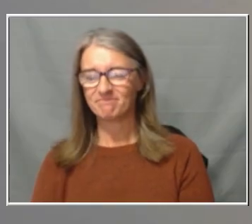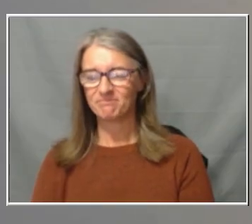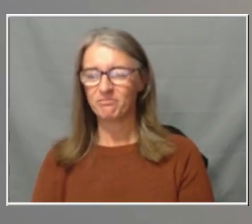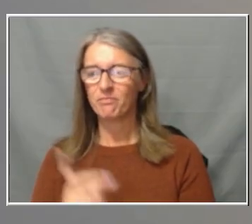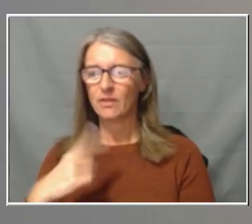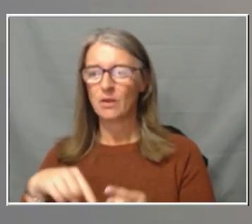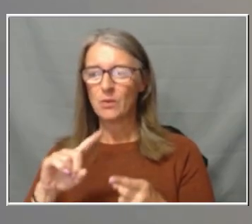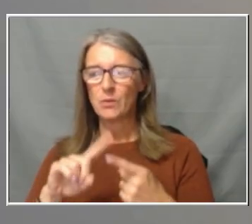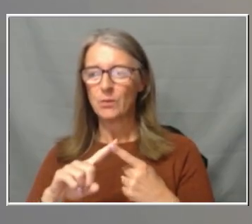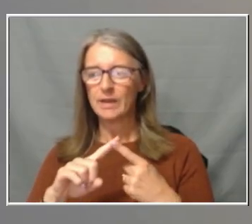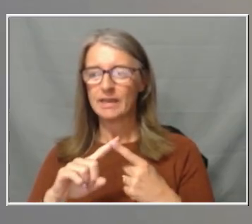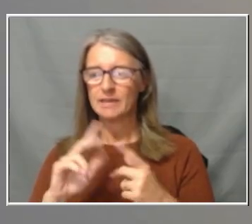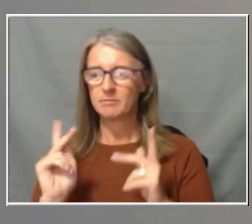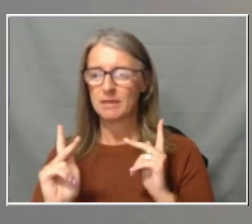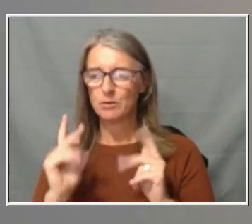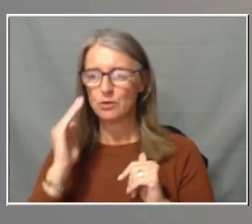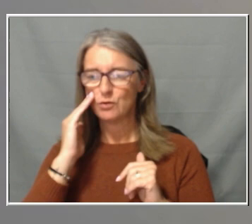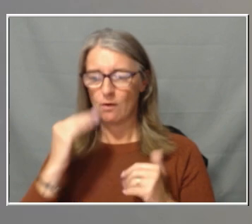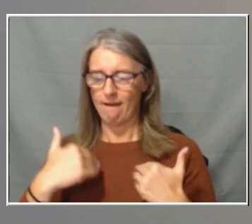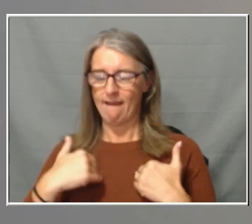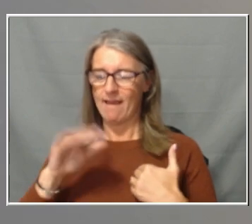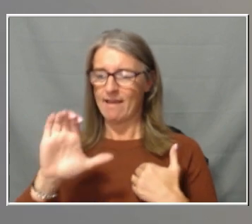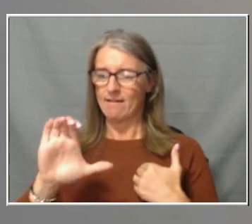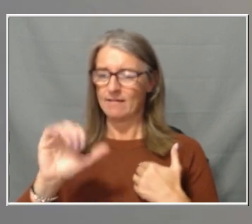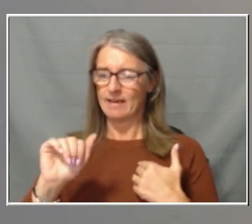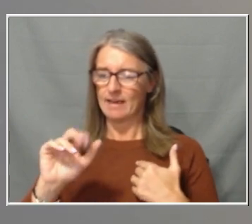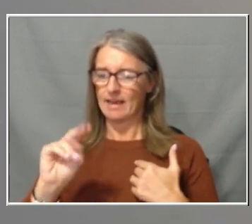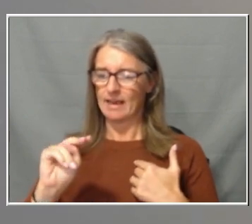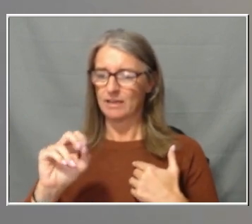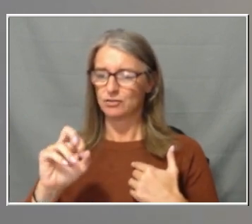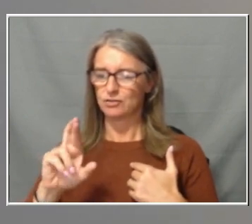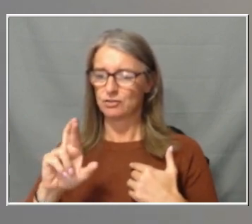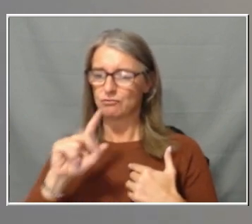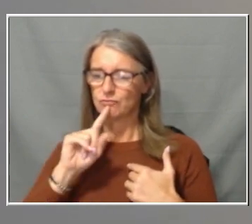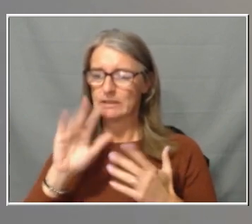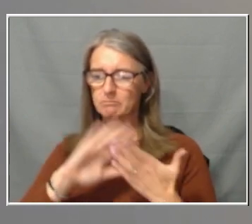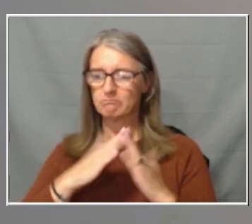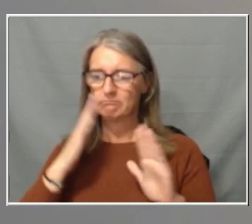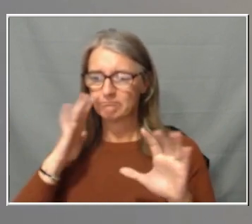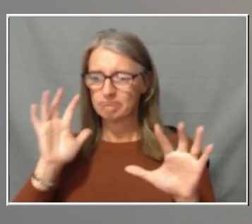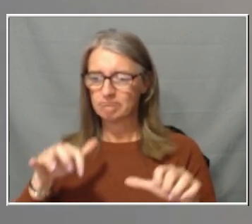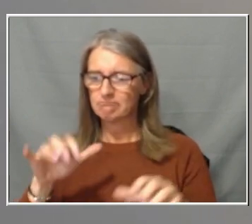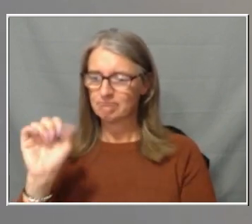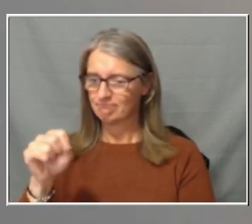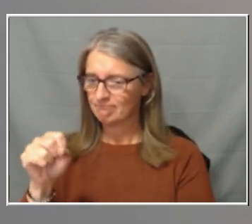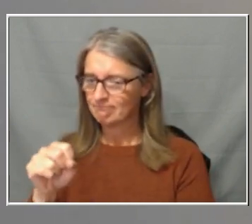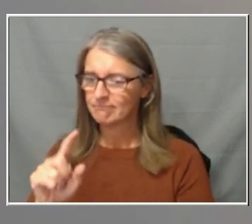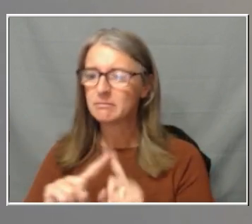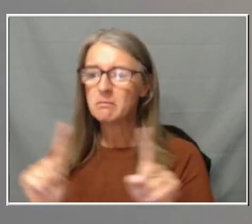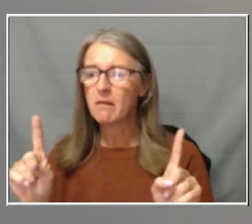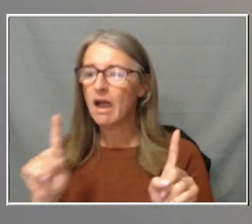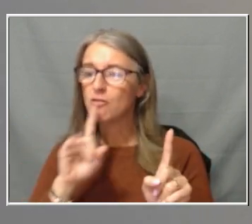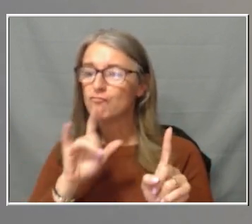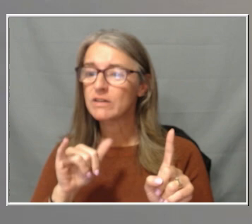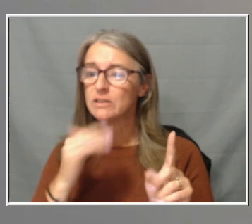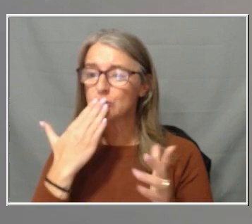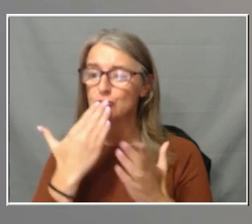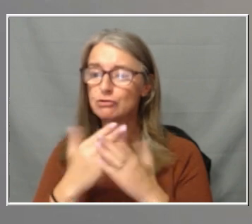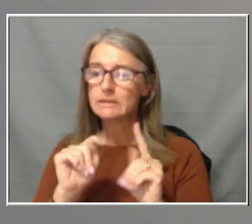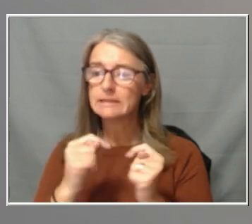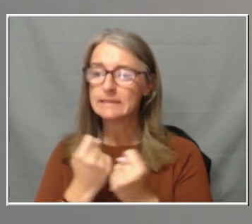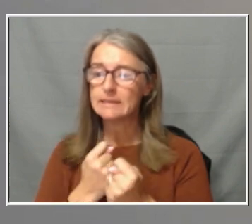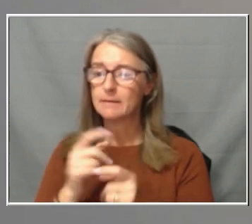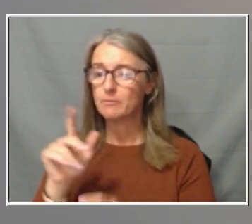When anybody gets to know they have cancer like that, then it is a shock. But really, some great teams there